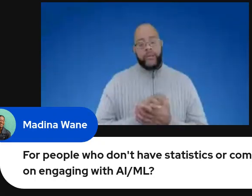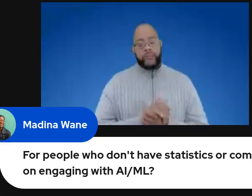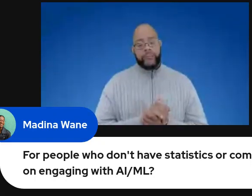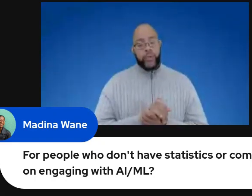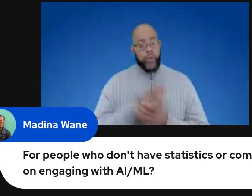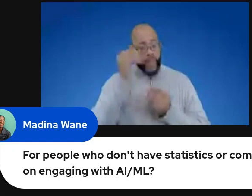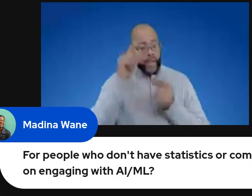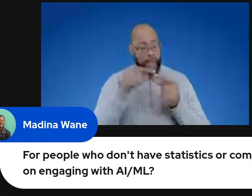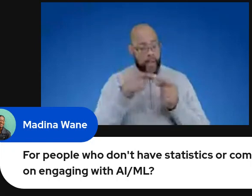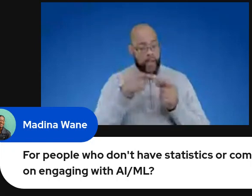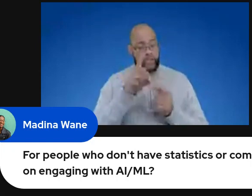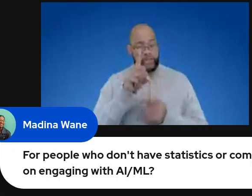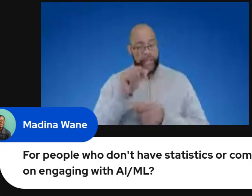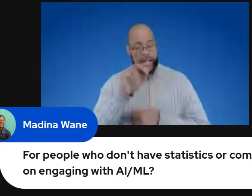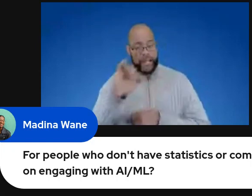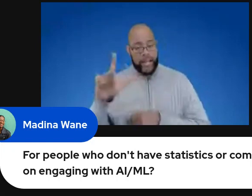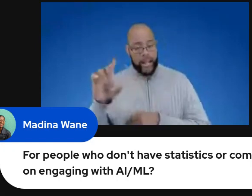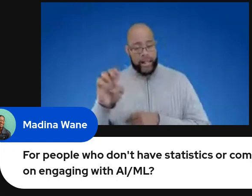of, Danielle?